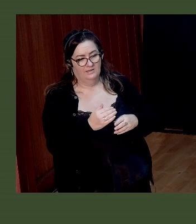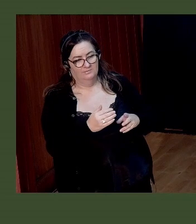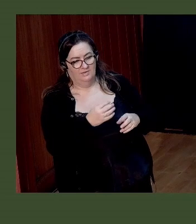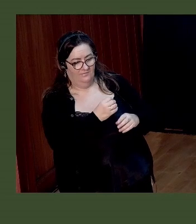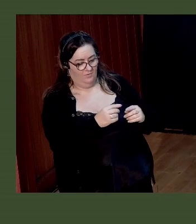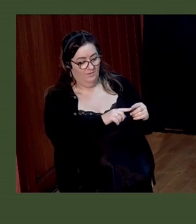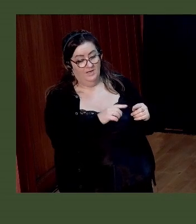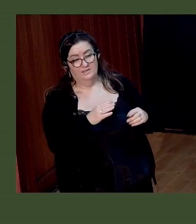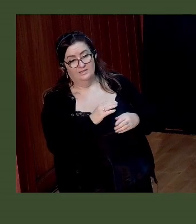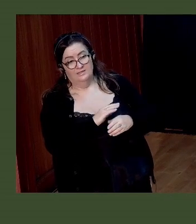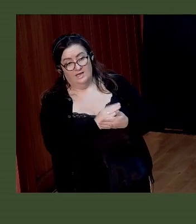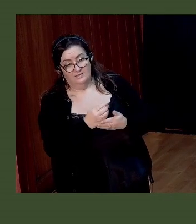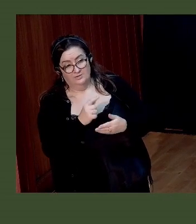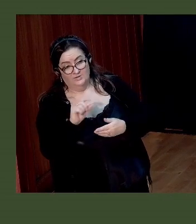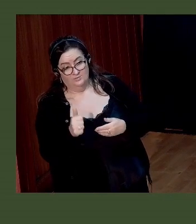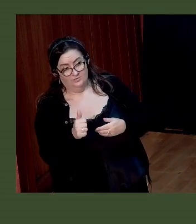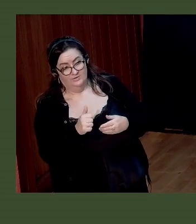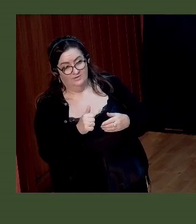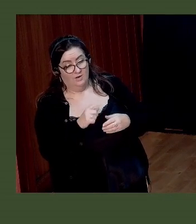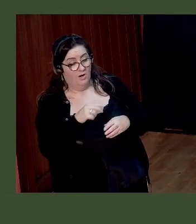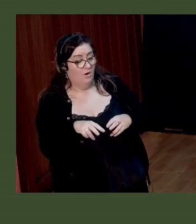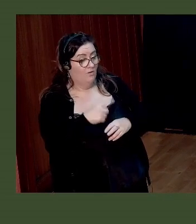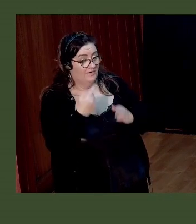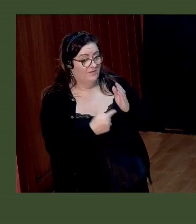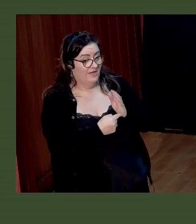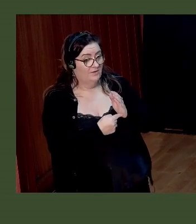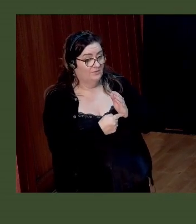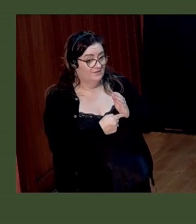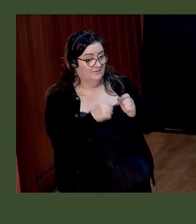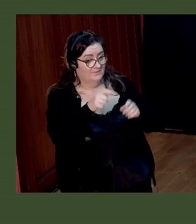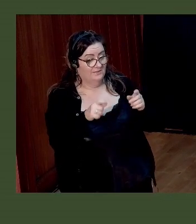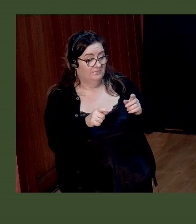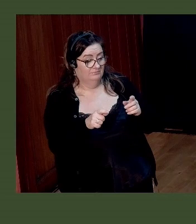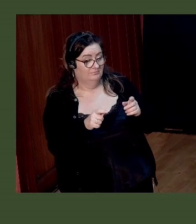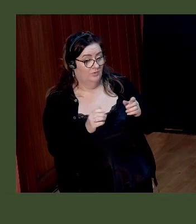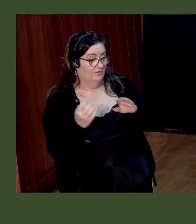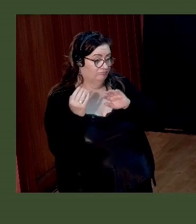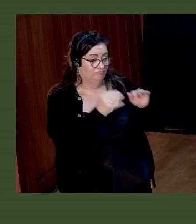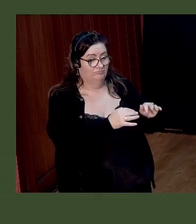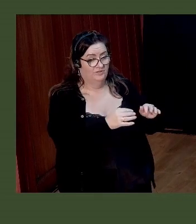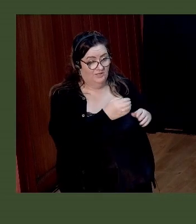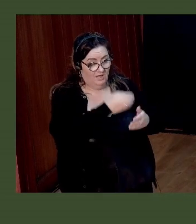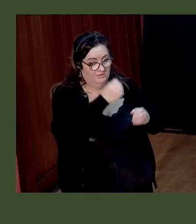1921, over 1,000 people were attending the summer colleges every year.